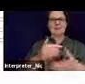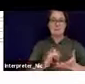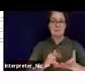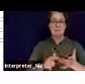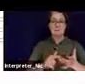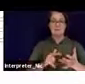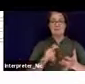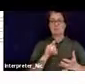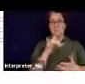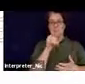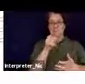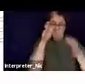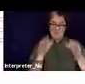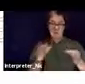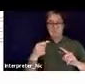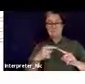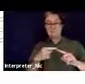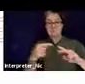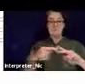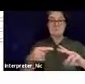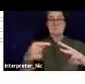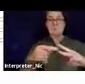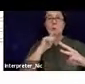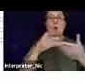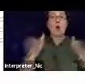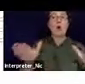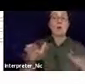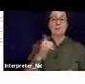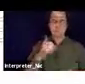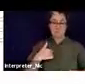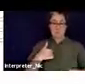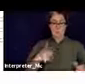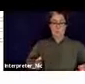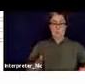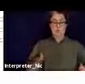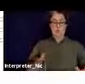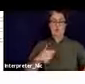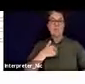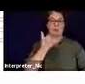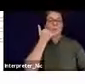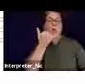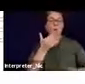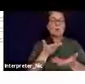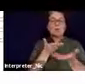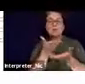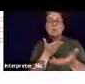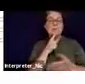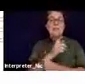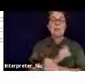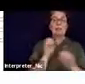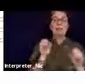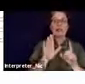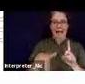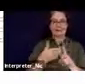wheelchair user, I wouldn't need to say anything for telephone interview or for online tests. I wouldn't need to say anything unless I was being